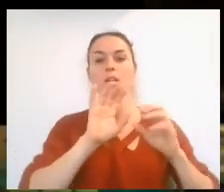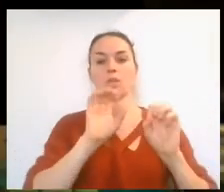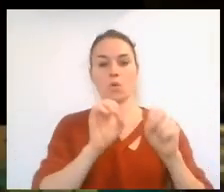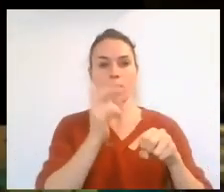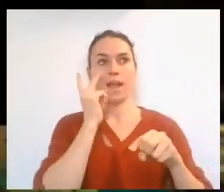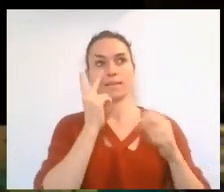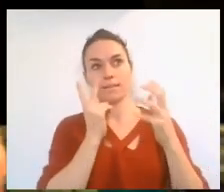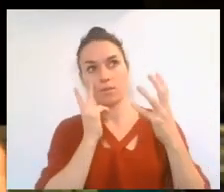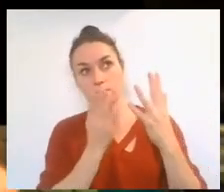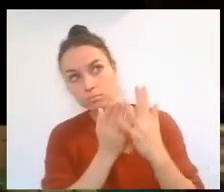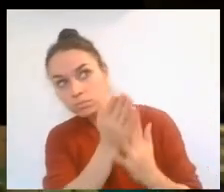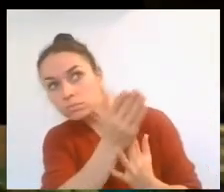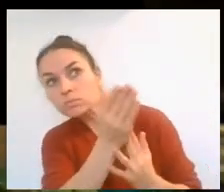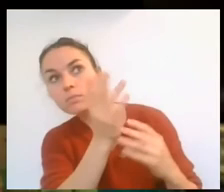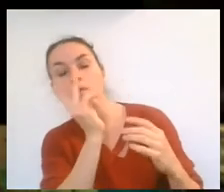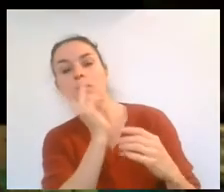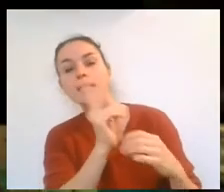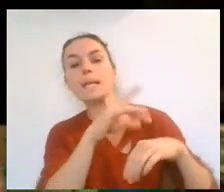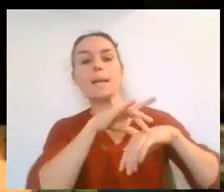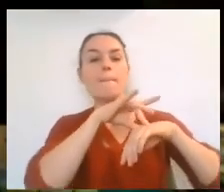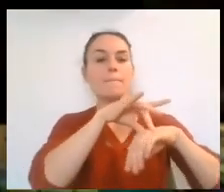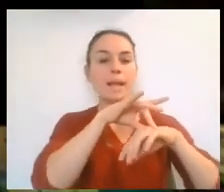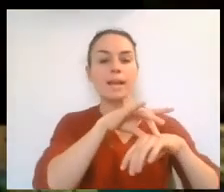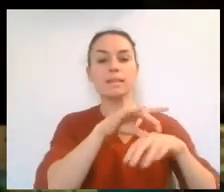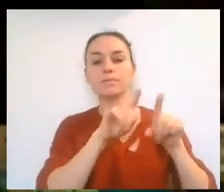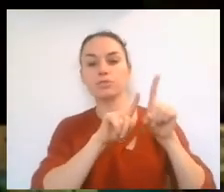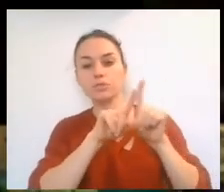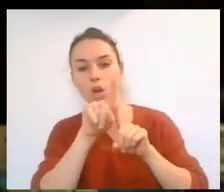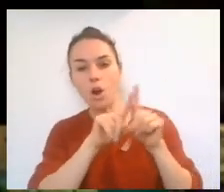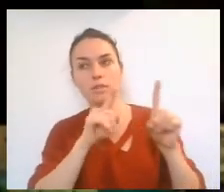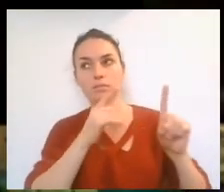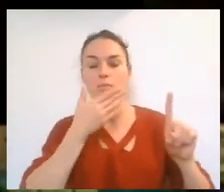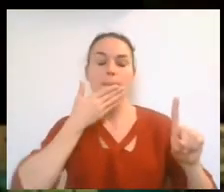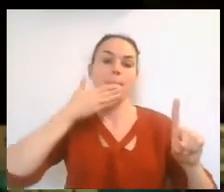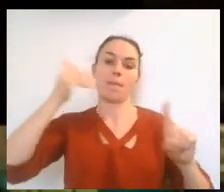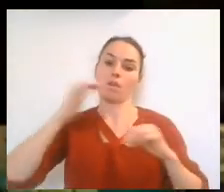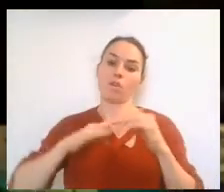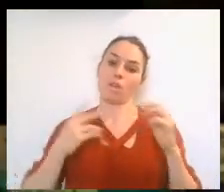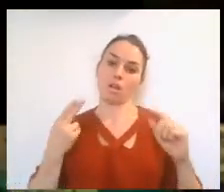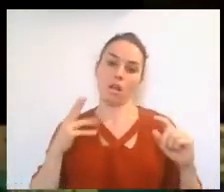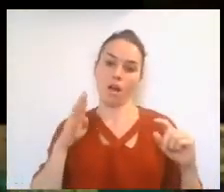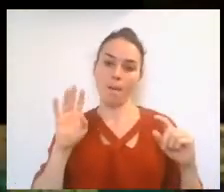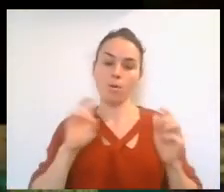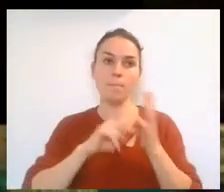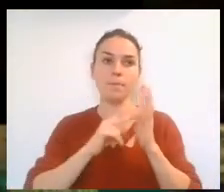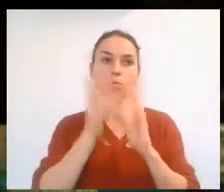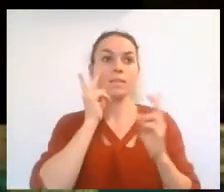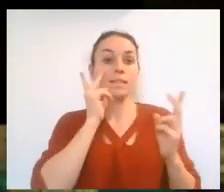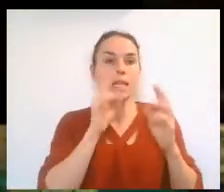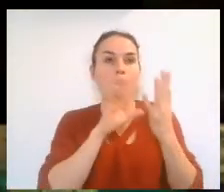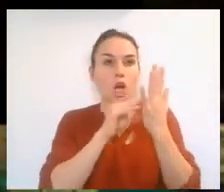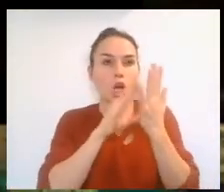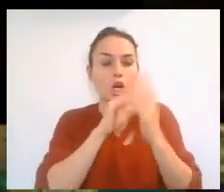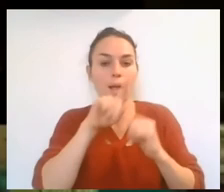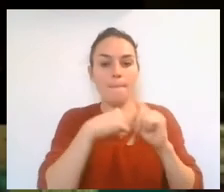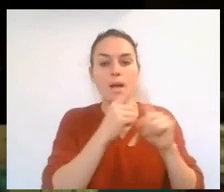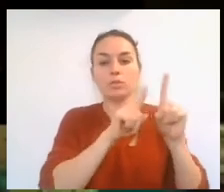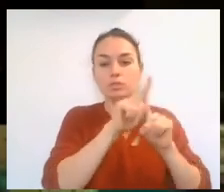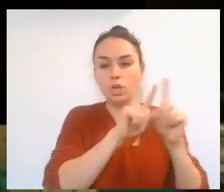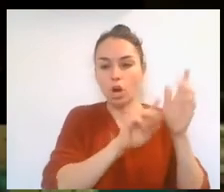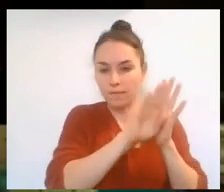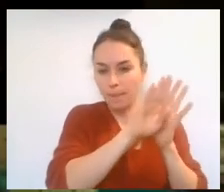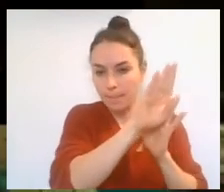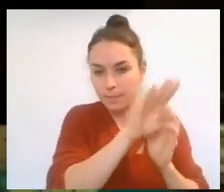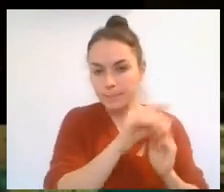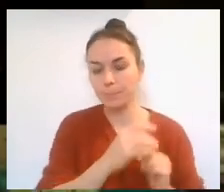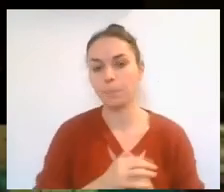can do. So we're going to learn a lot more about planetary formation and star formation. The other thing that Webb is going to be